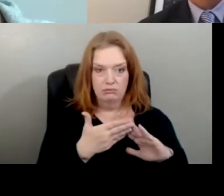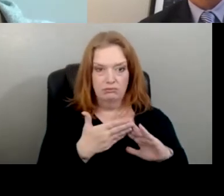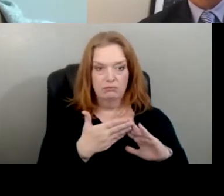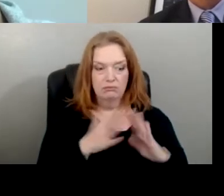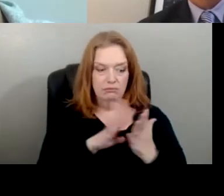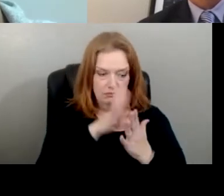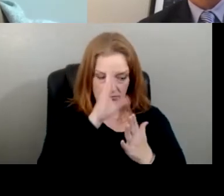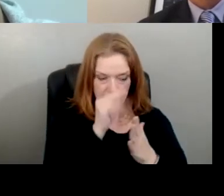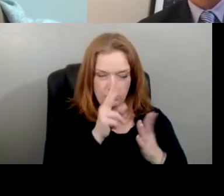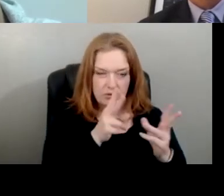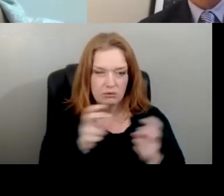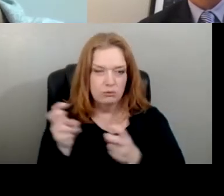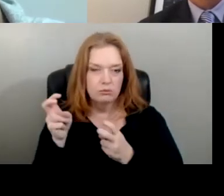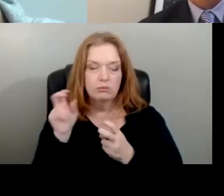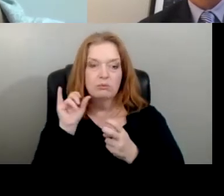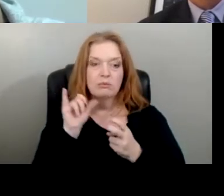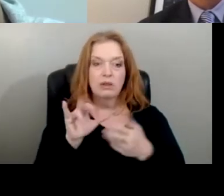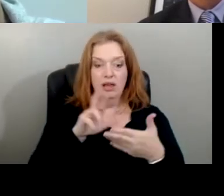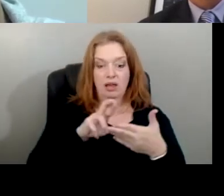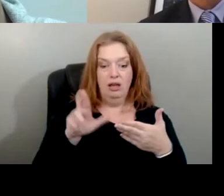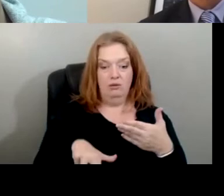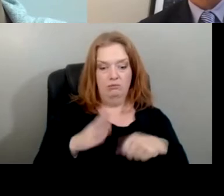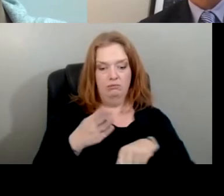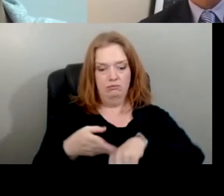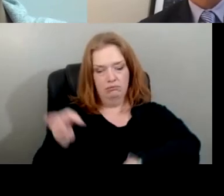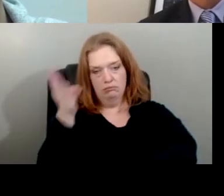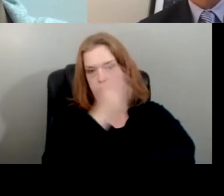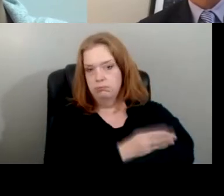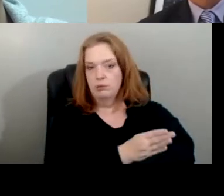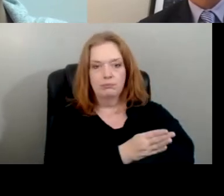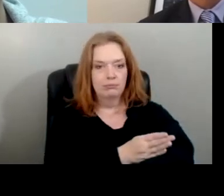issues, that the outcomes improve. And